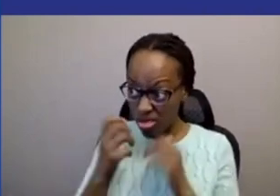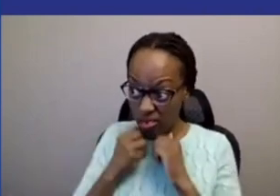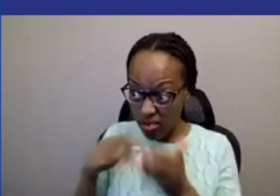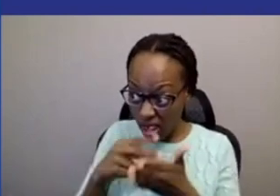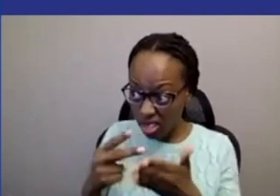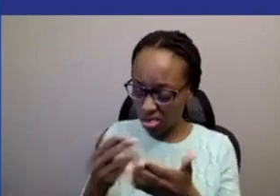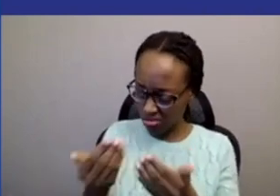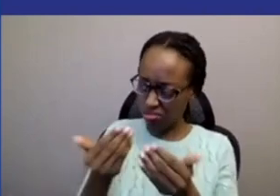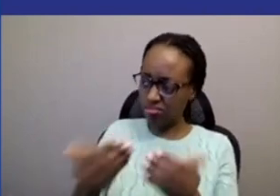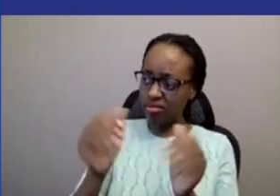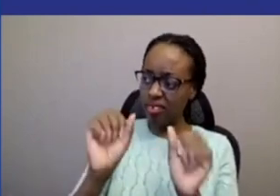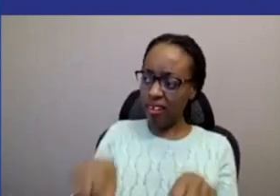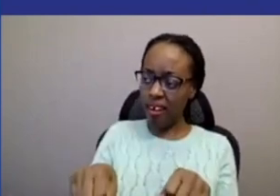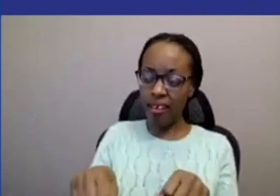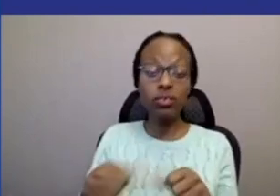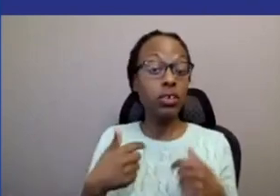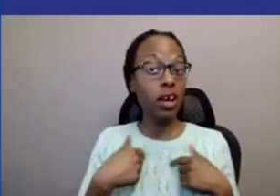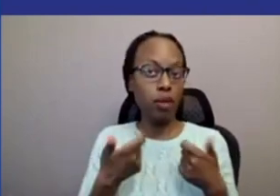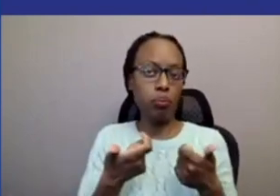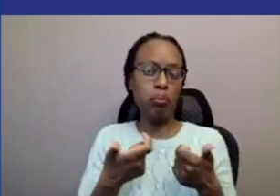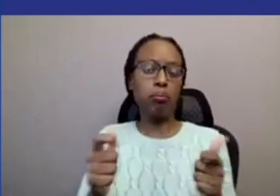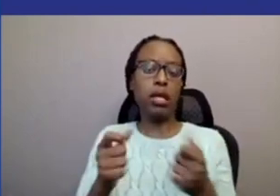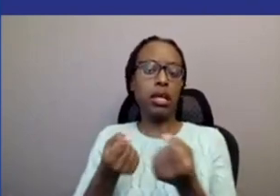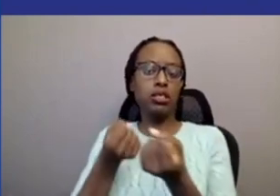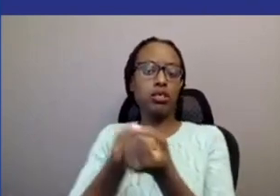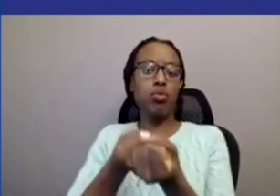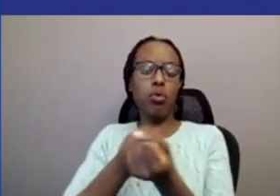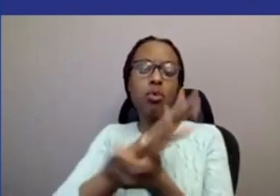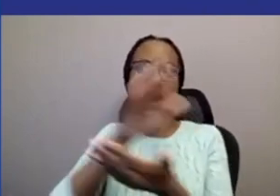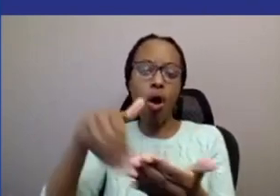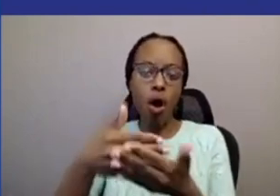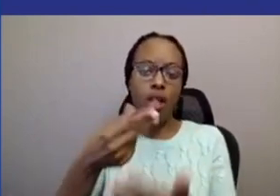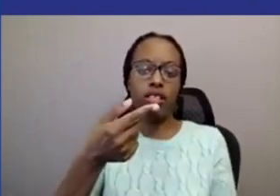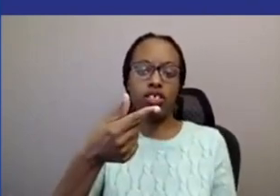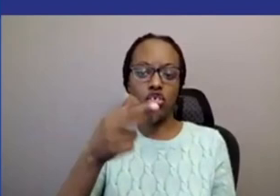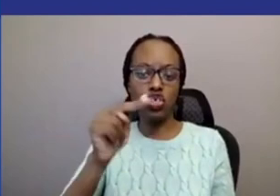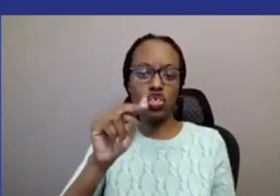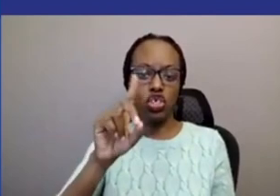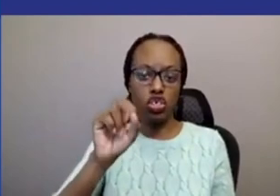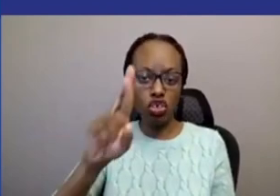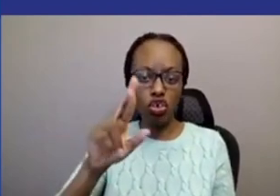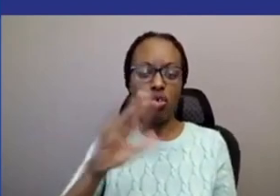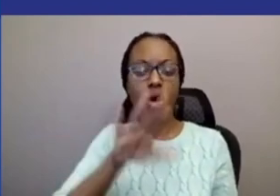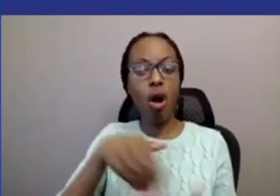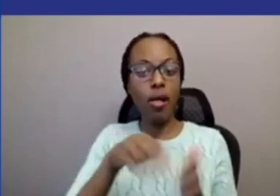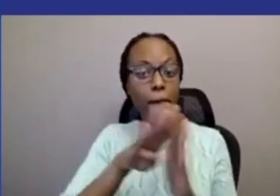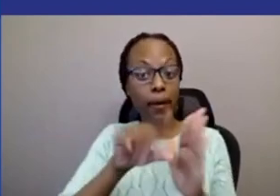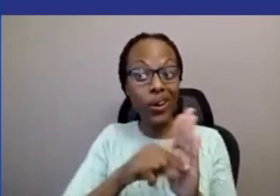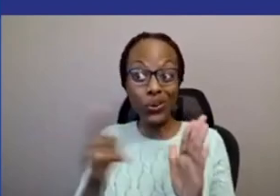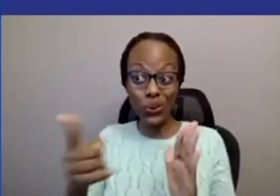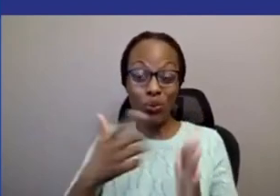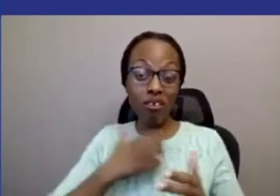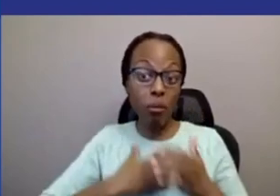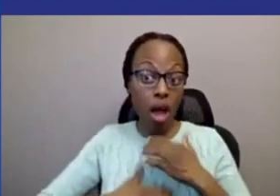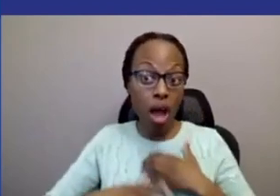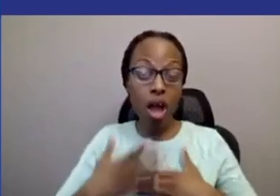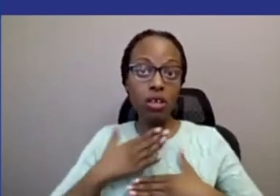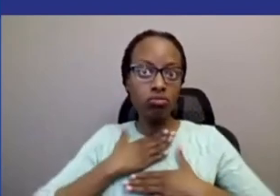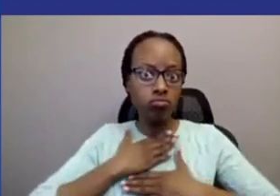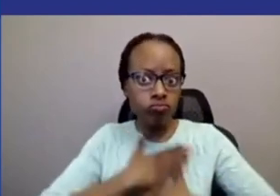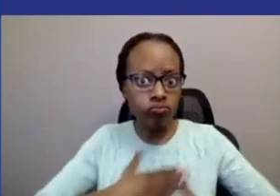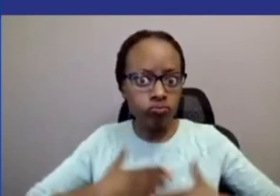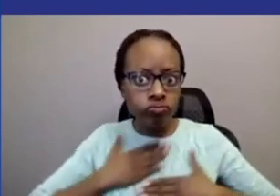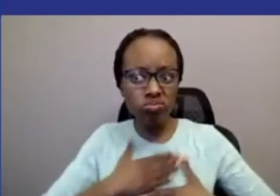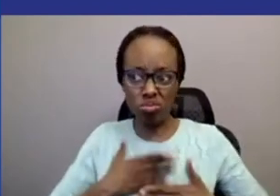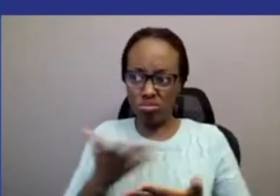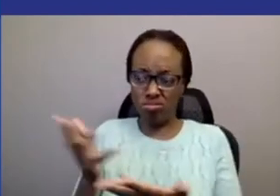I mean, to me, I'm a huge supporter of all genders, backgrounds. If you have a passion and you have a desire to do this, I give people